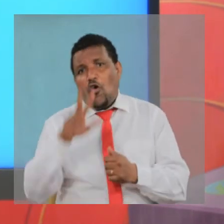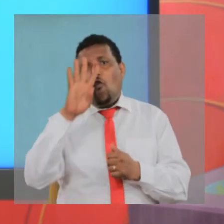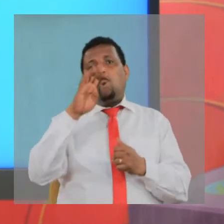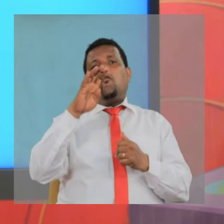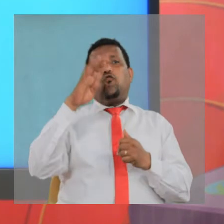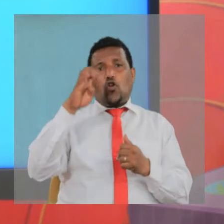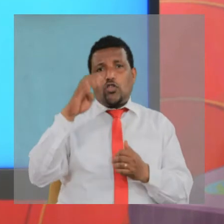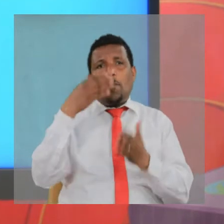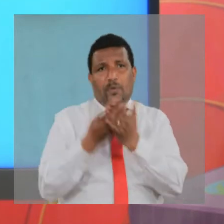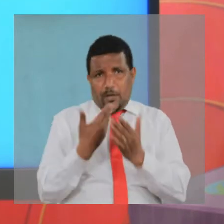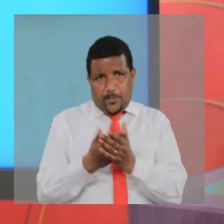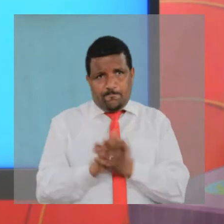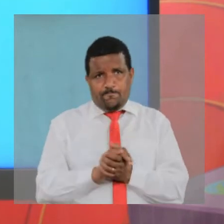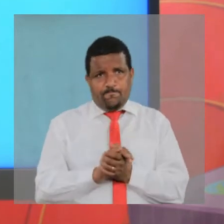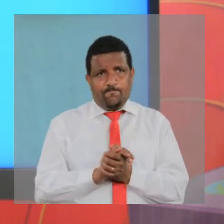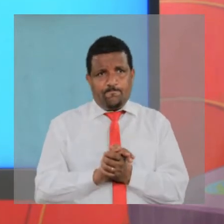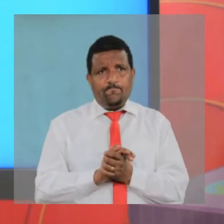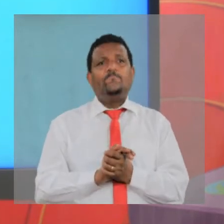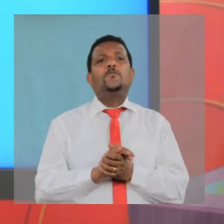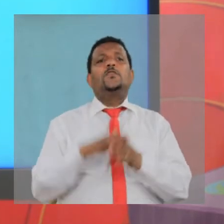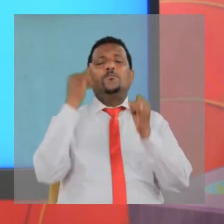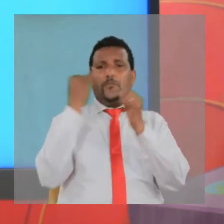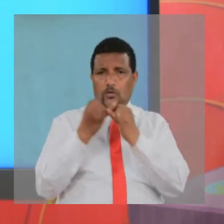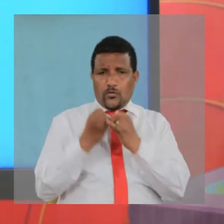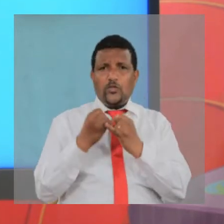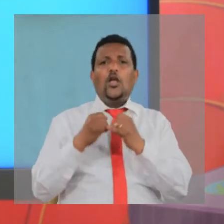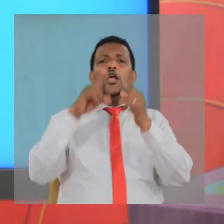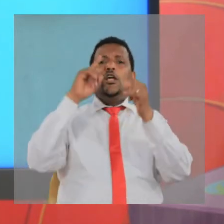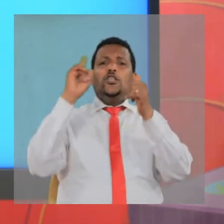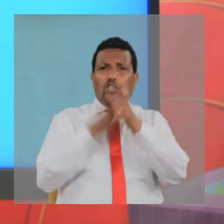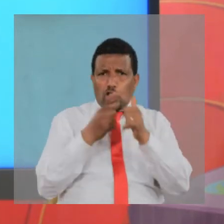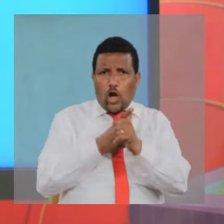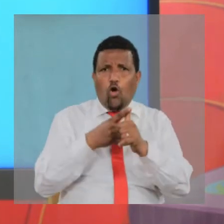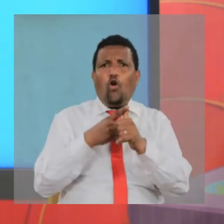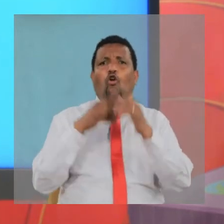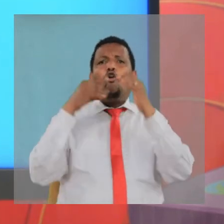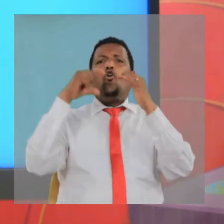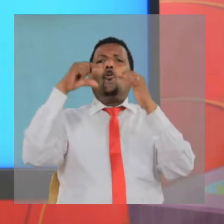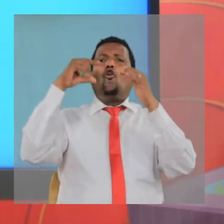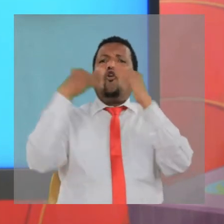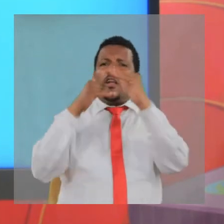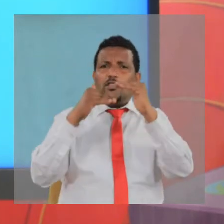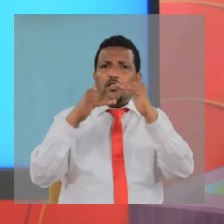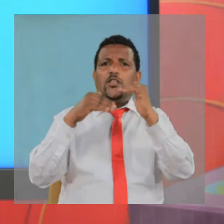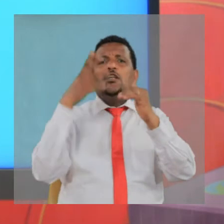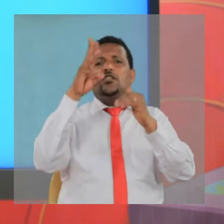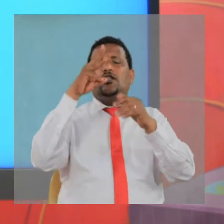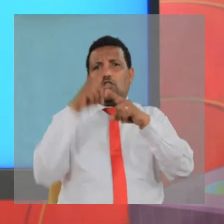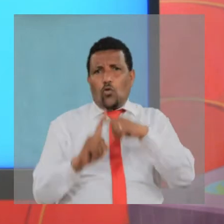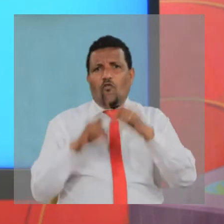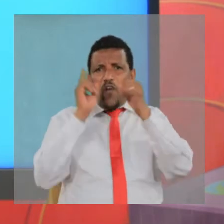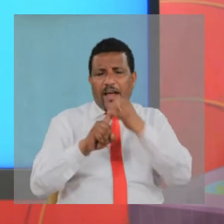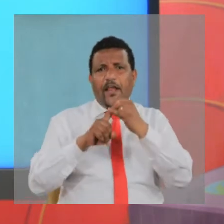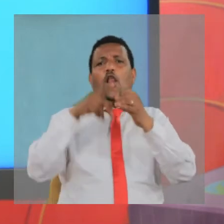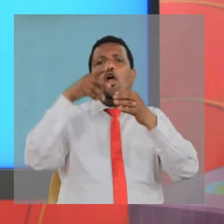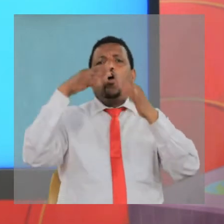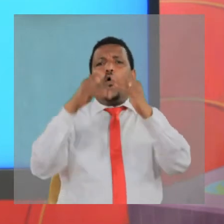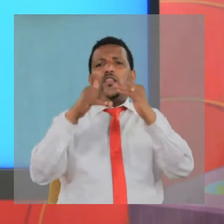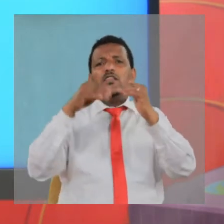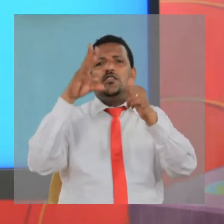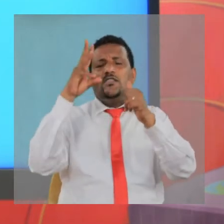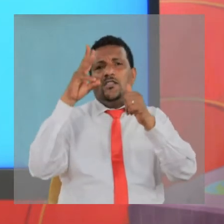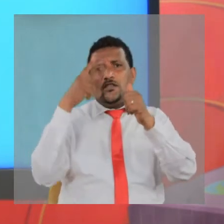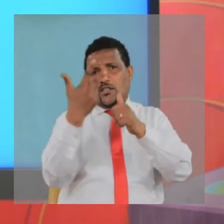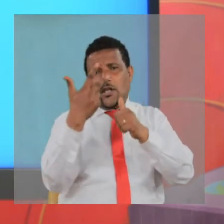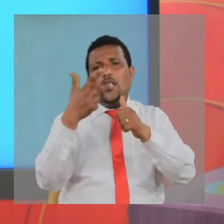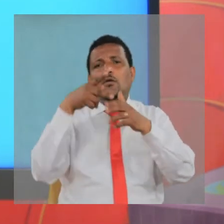bar. As a result, the initial quantity is 6 kg and the final quantity is 3 kg. And when we